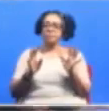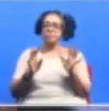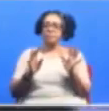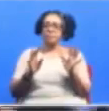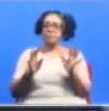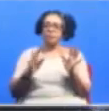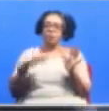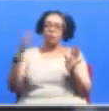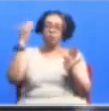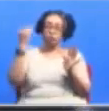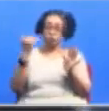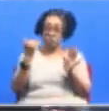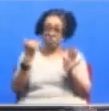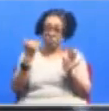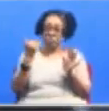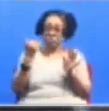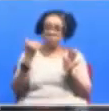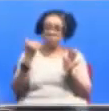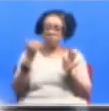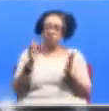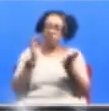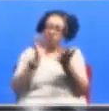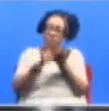tukustaki, tukufute kazi,